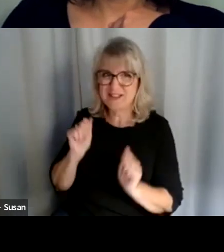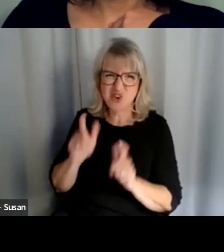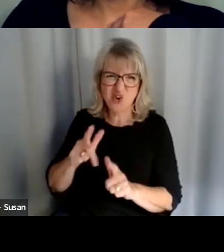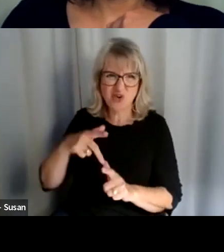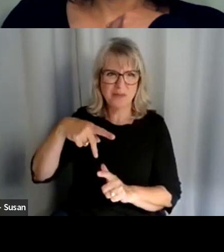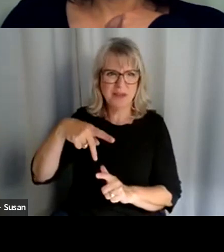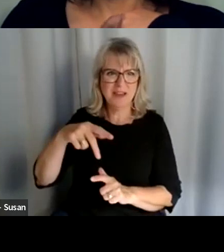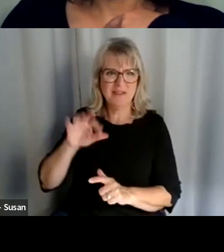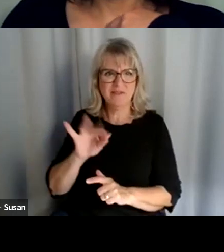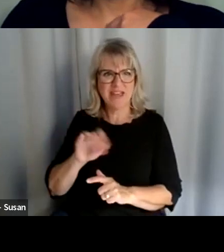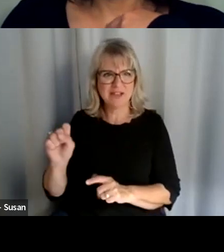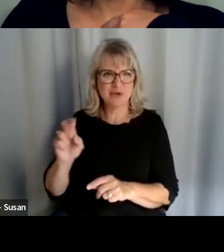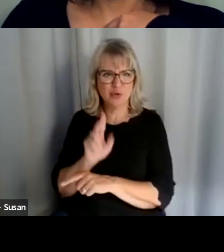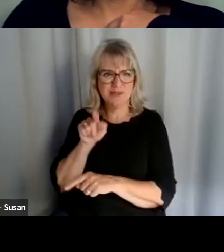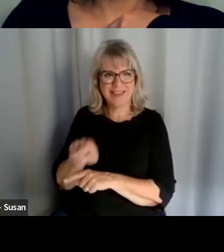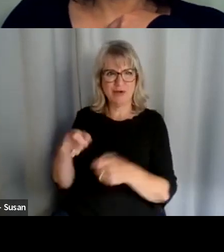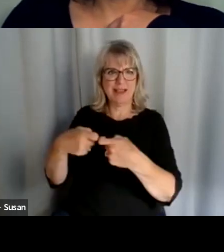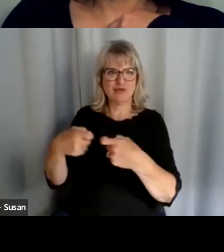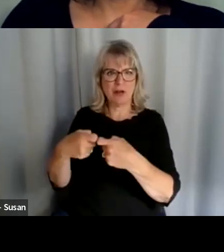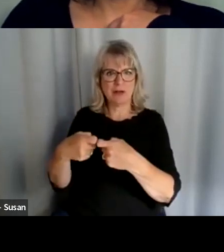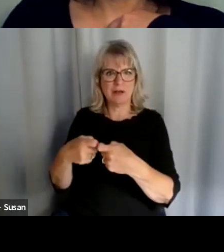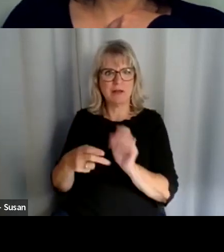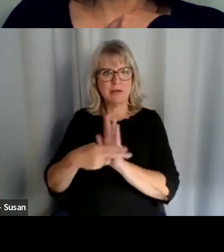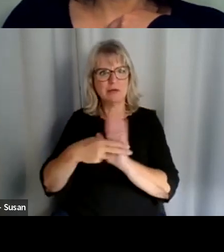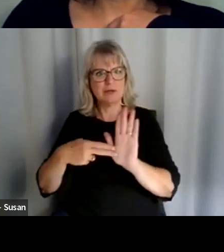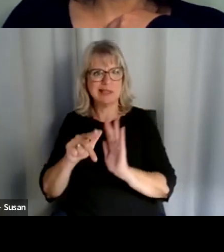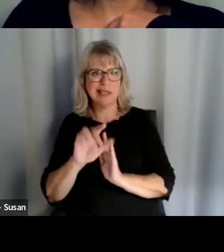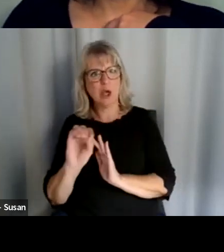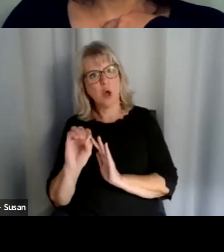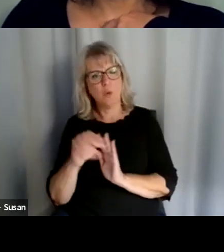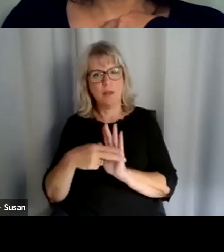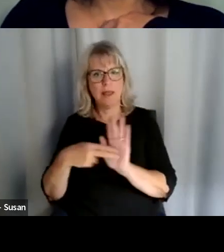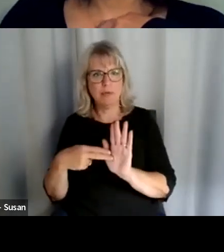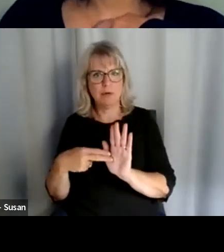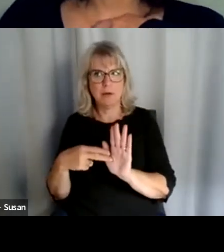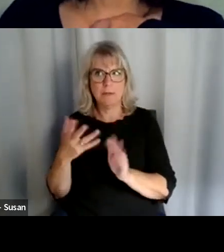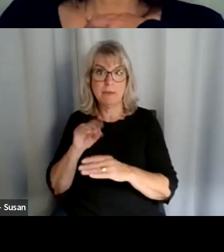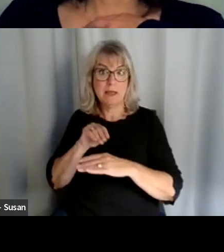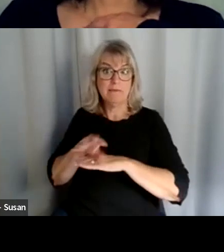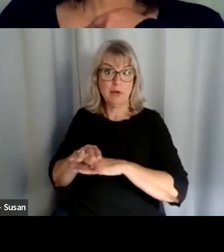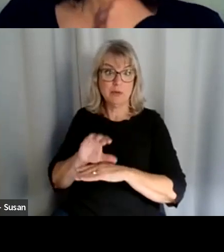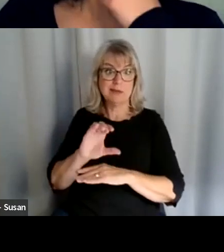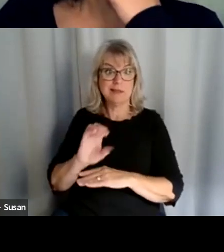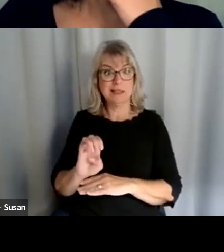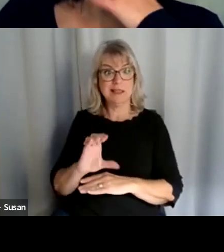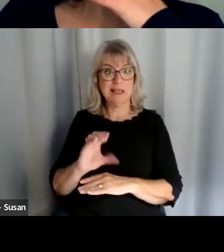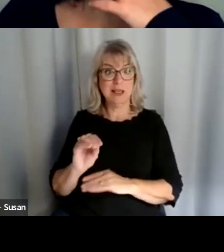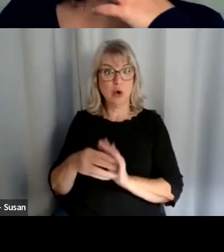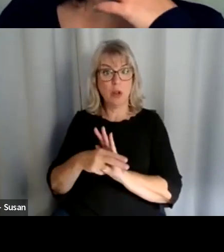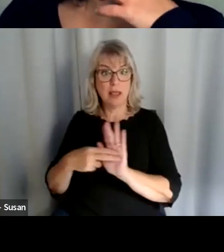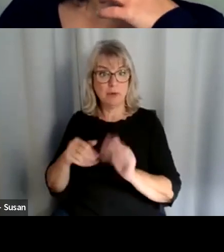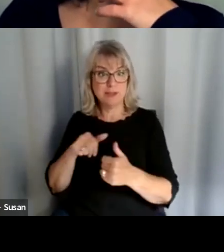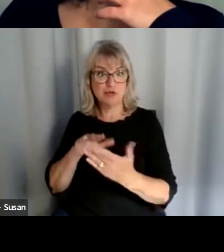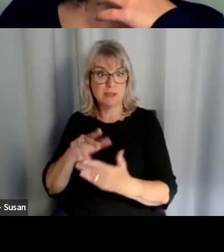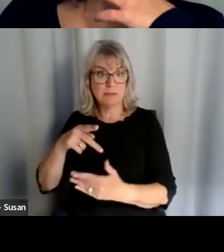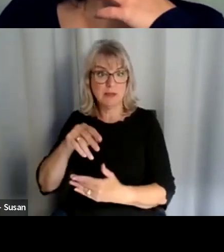are used. But okay, you can say, well, you know what, there's an eco label. So maybe we could help influence, make sure the eco label is addressing PFAS, but